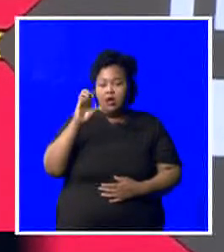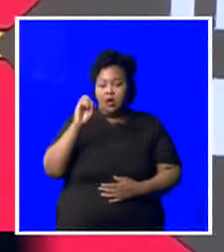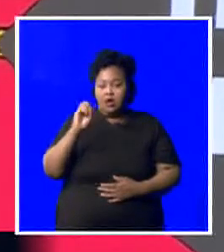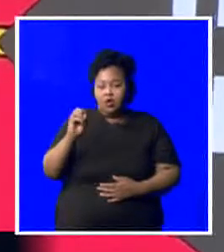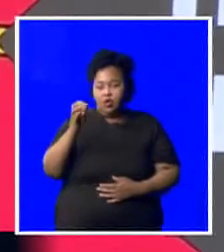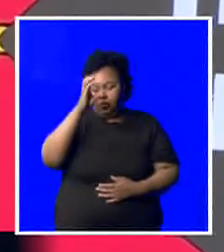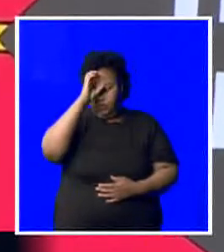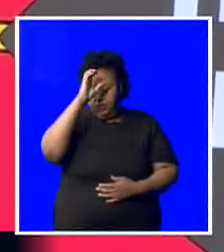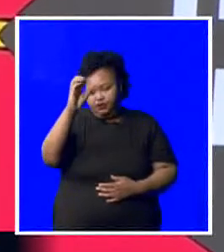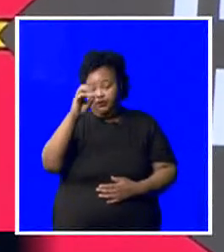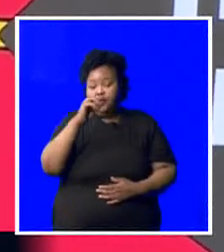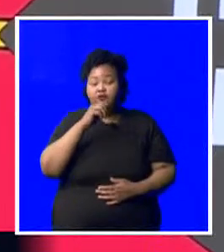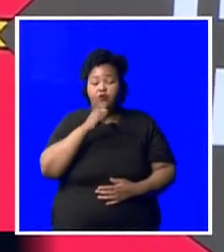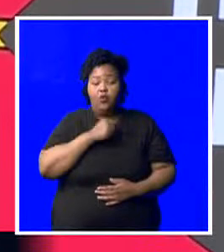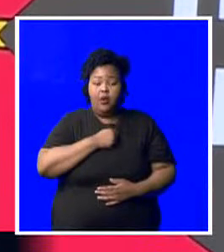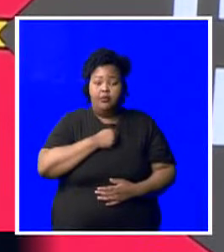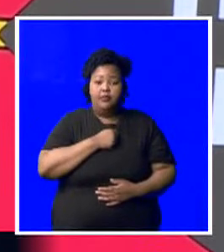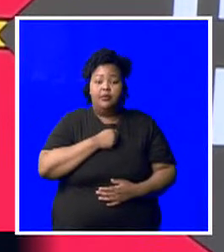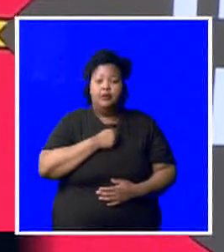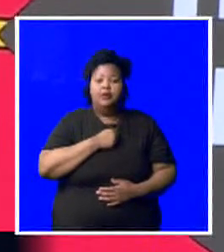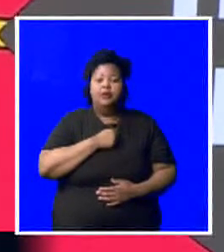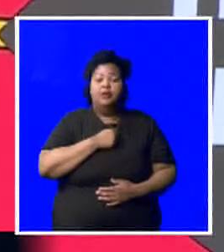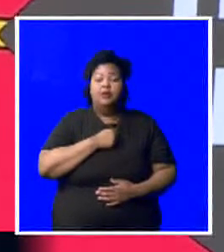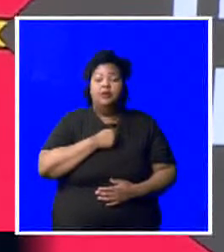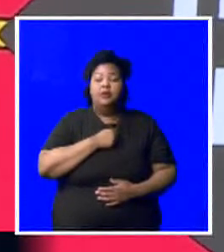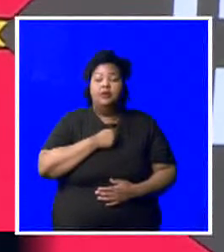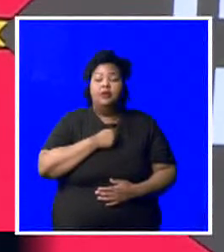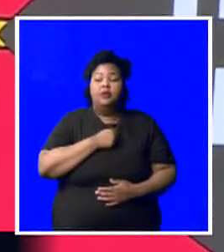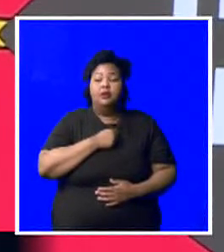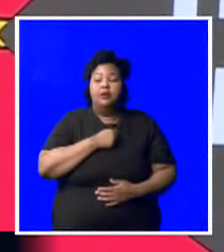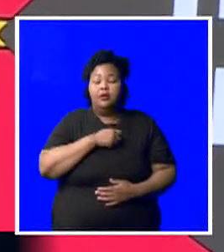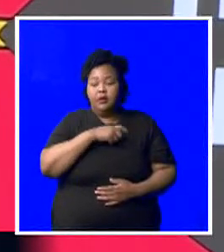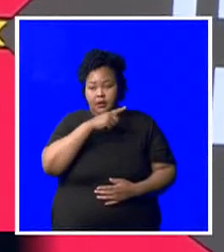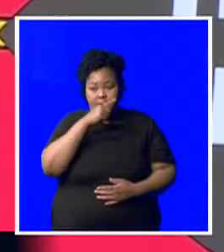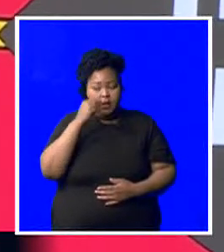sikhulu sami ngubabe chief